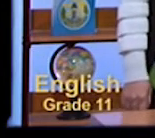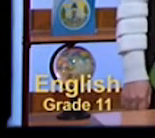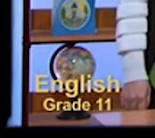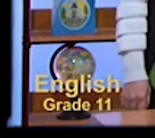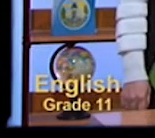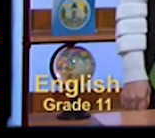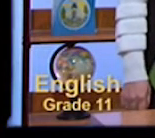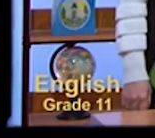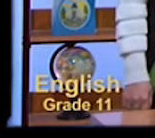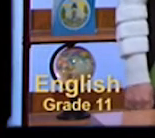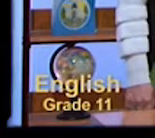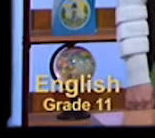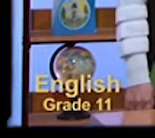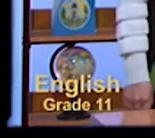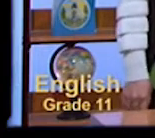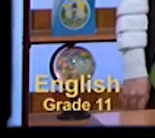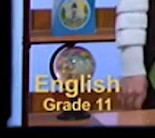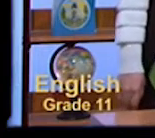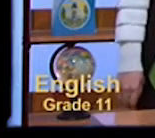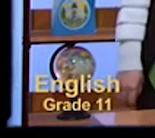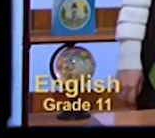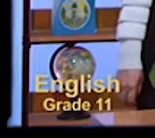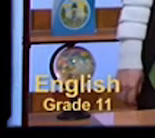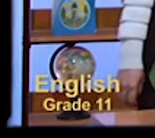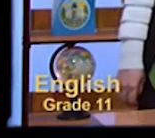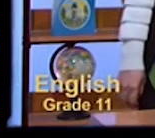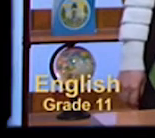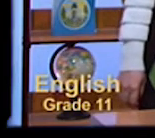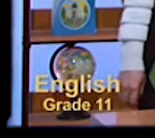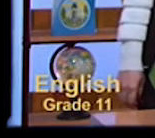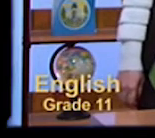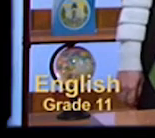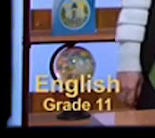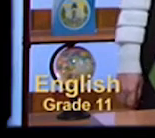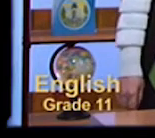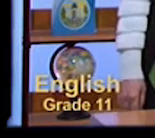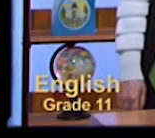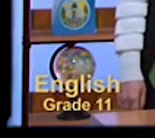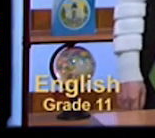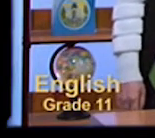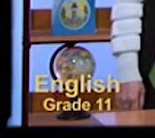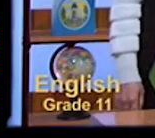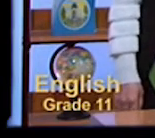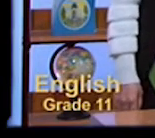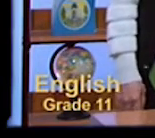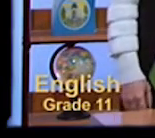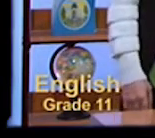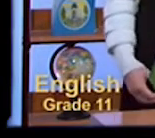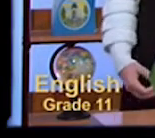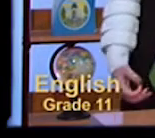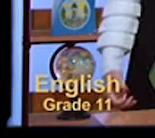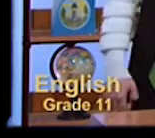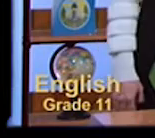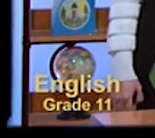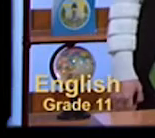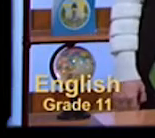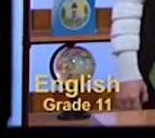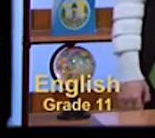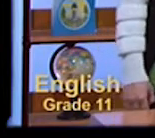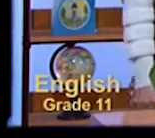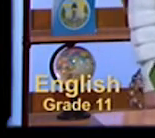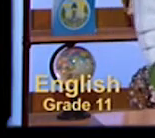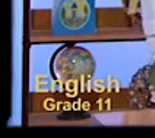your problem. But the shop assistant has to deal with this angry customer in a polite